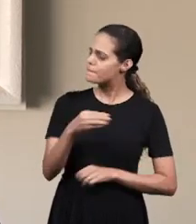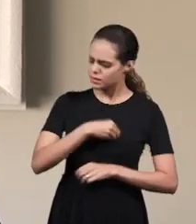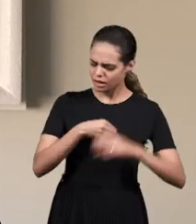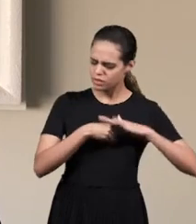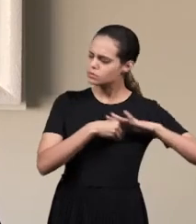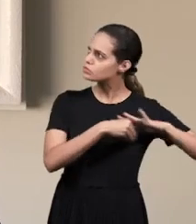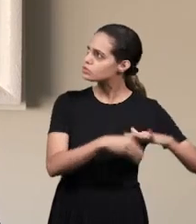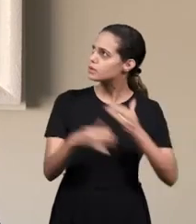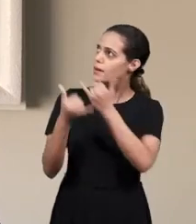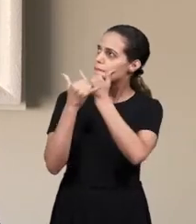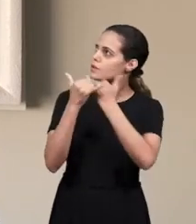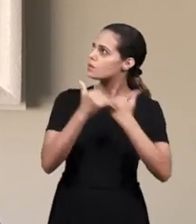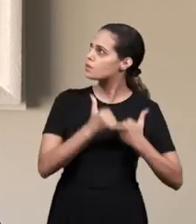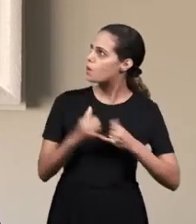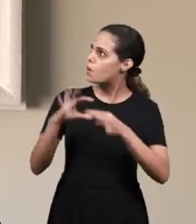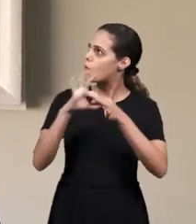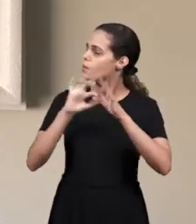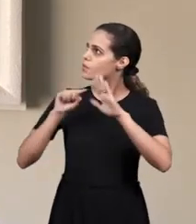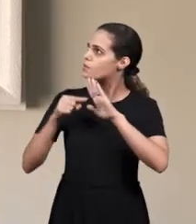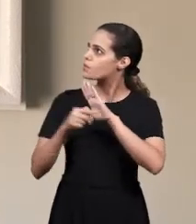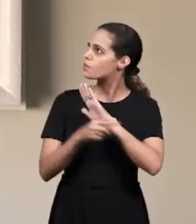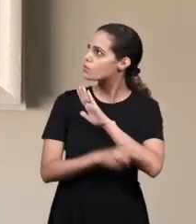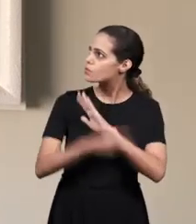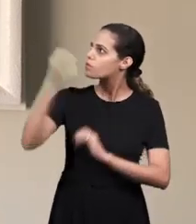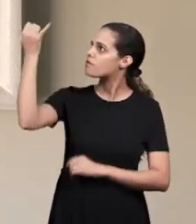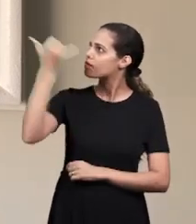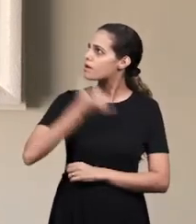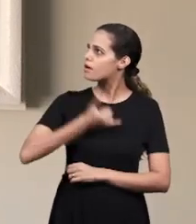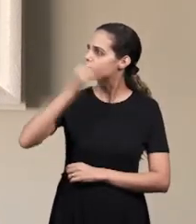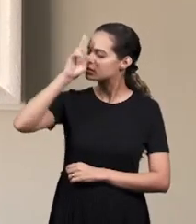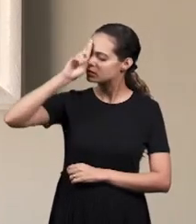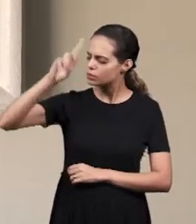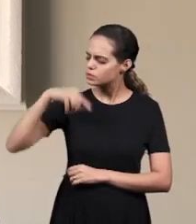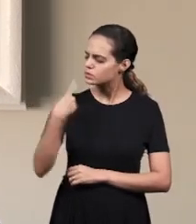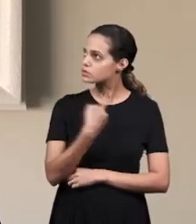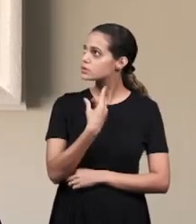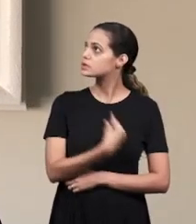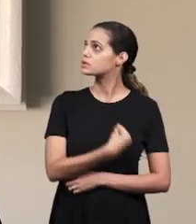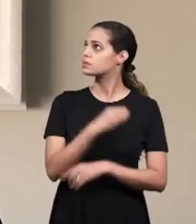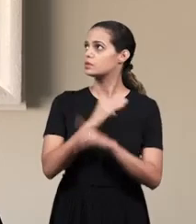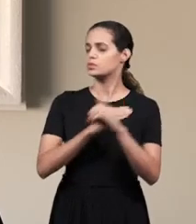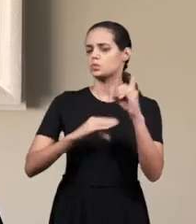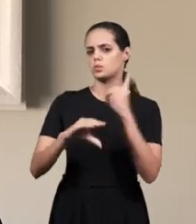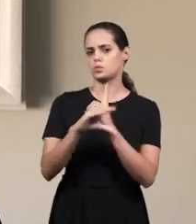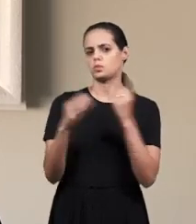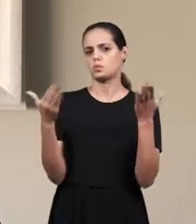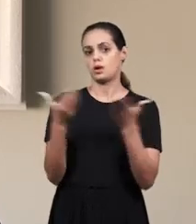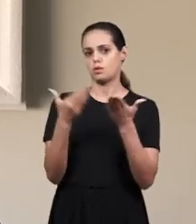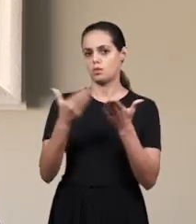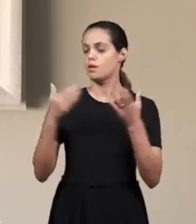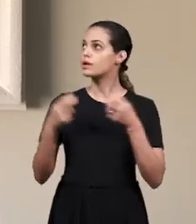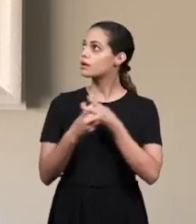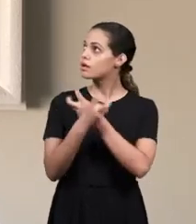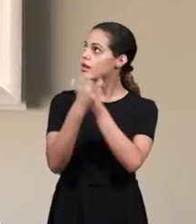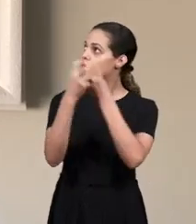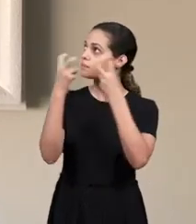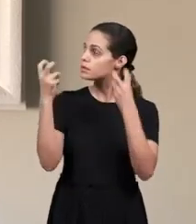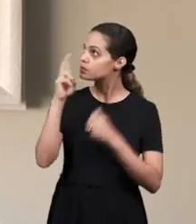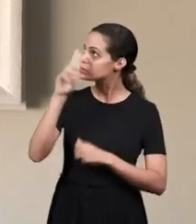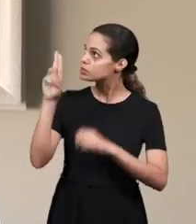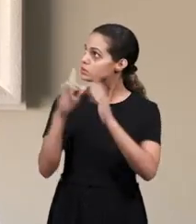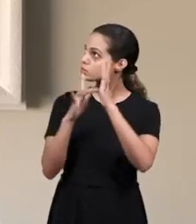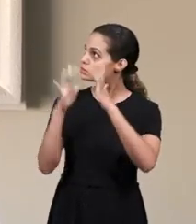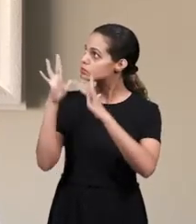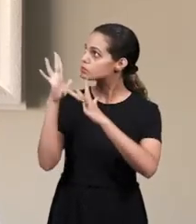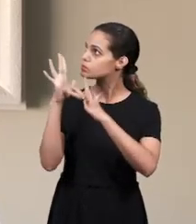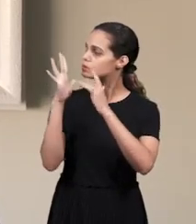your Holy Spirit. Speak to our hearts, operate in our lives, in the service. This we plead in the name of the